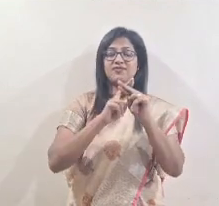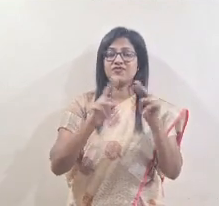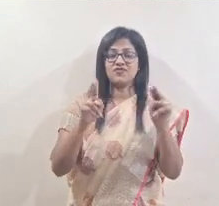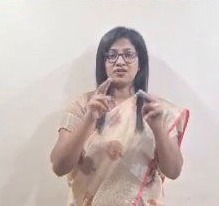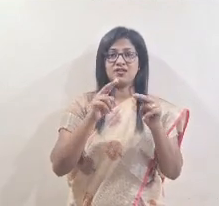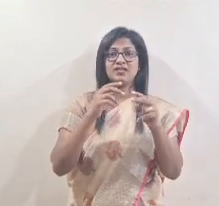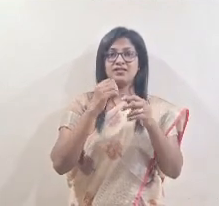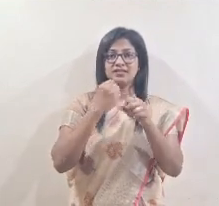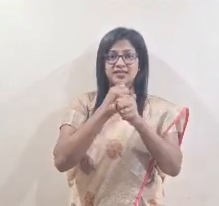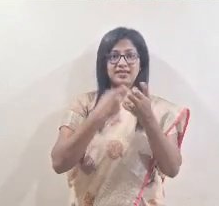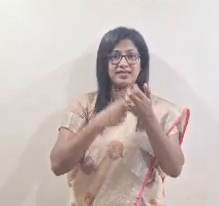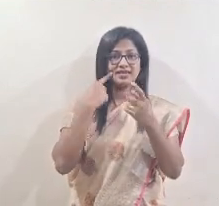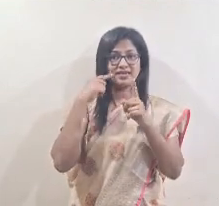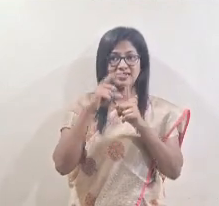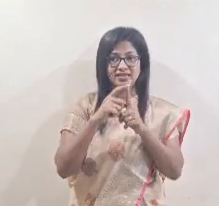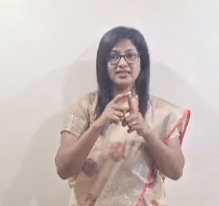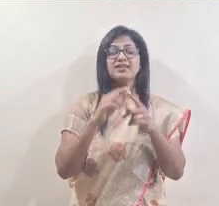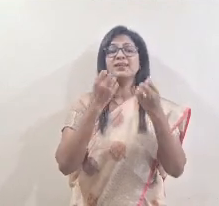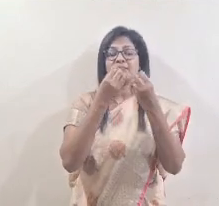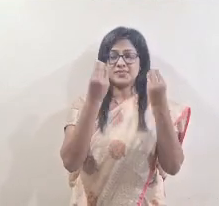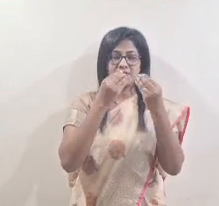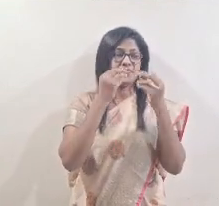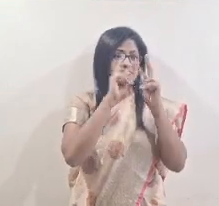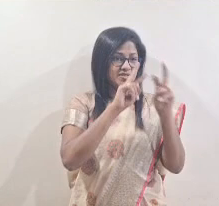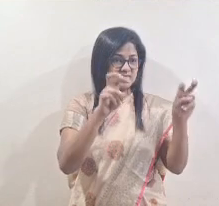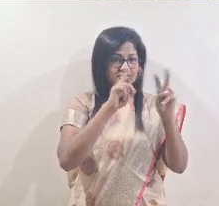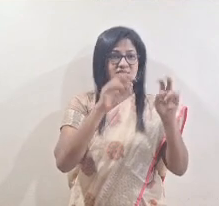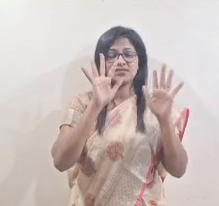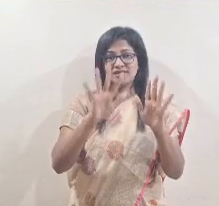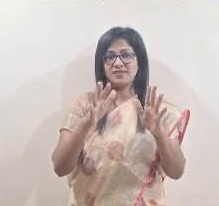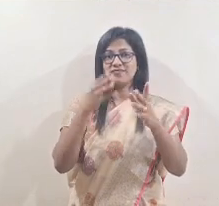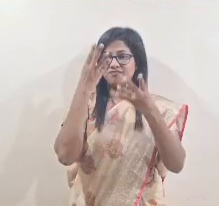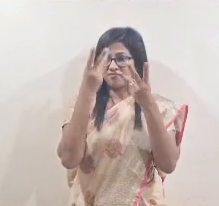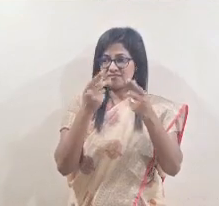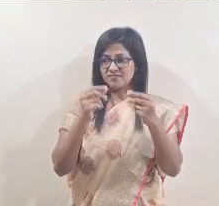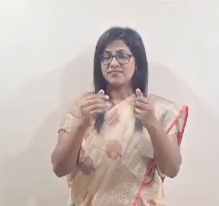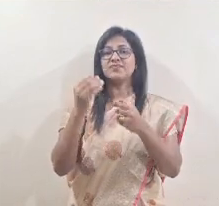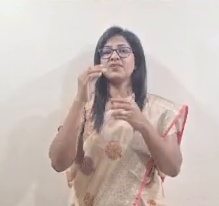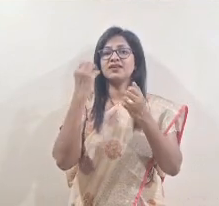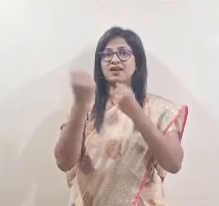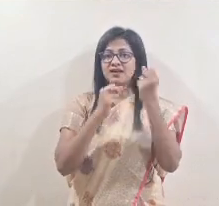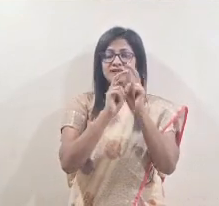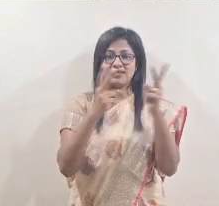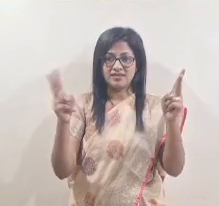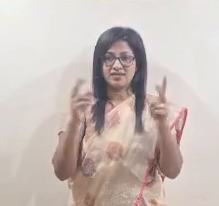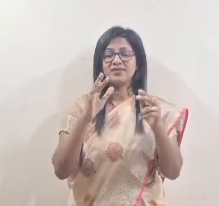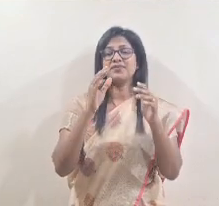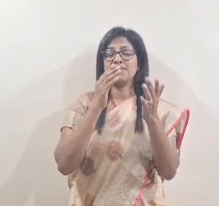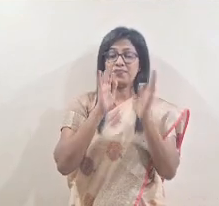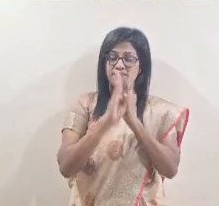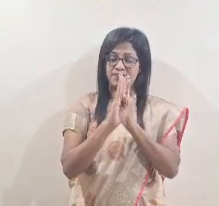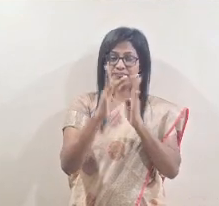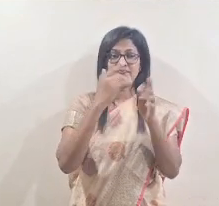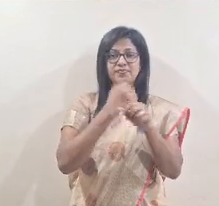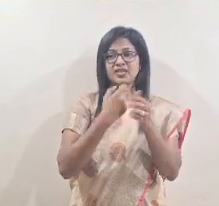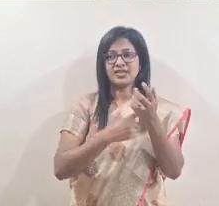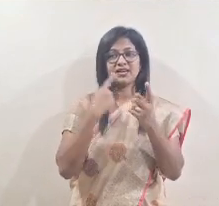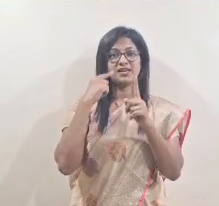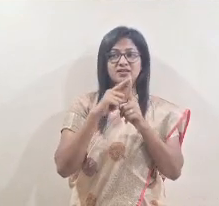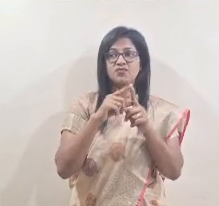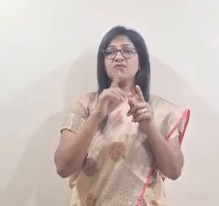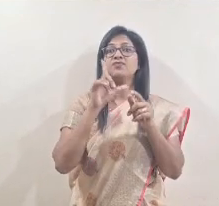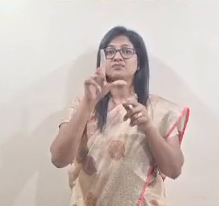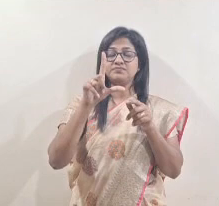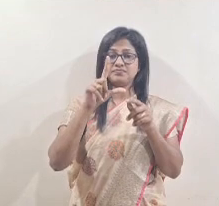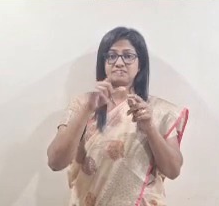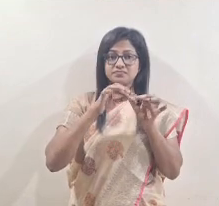So, there are some studies which are calculating the number of vehicles in that particular grid. So, that is also based on the length of road